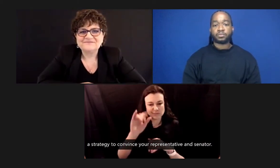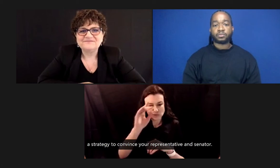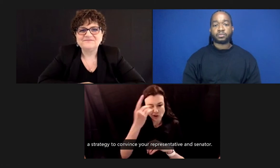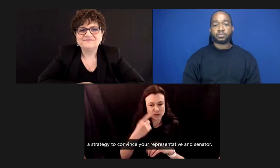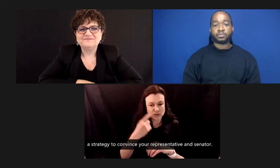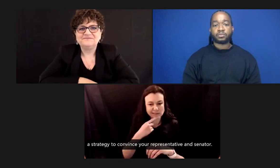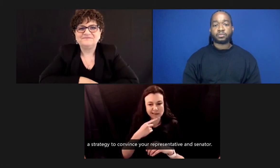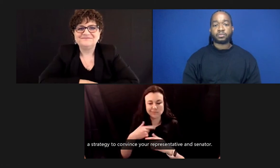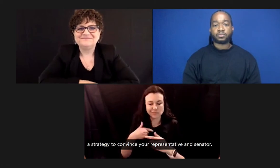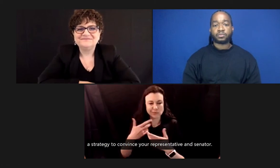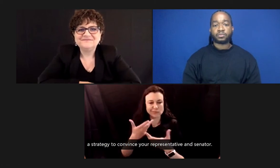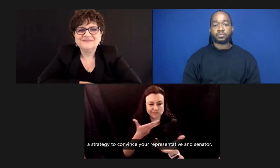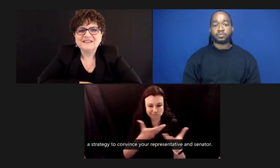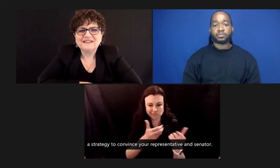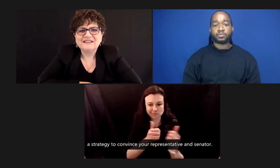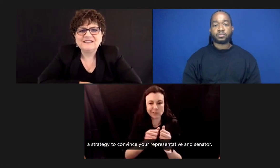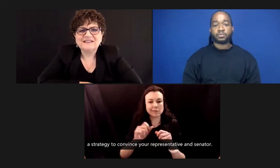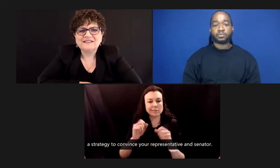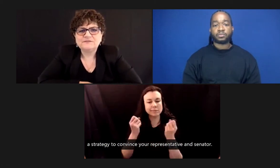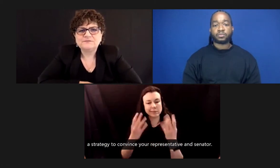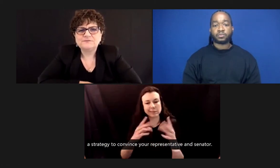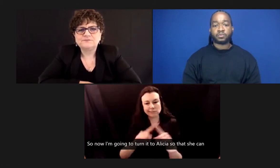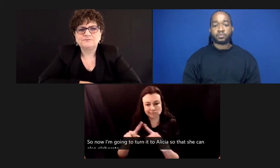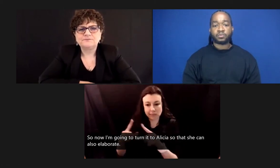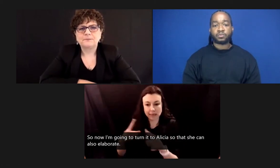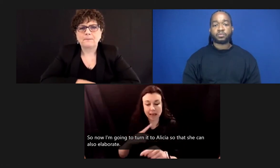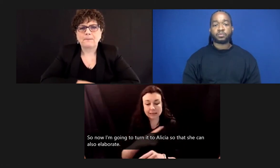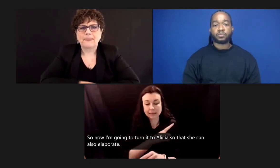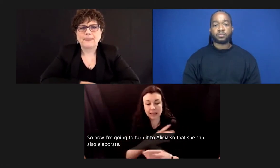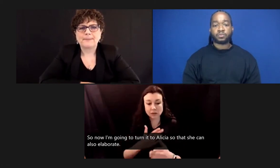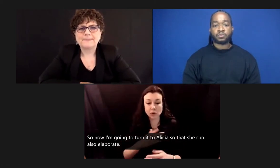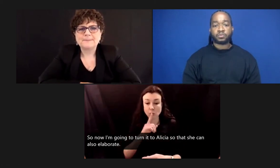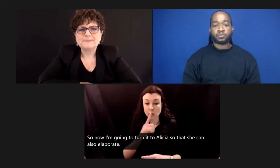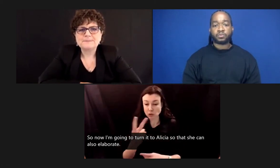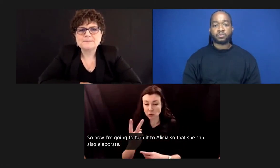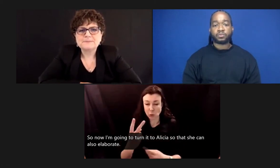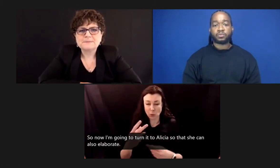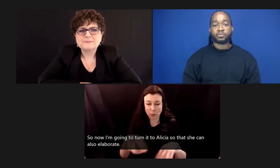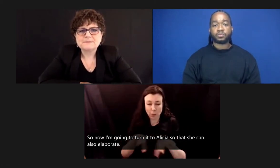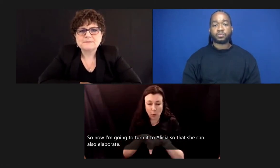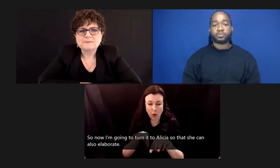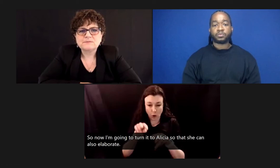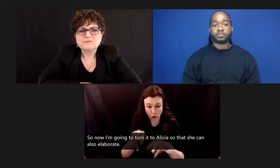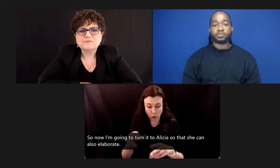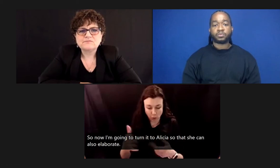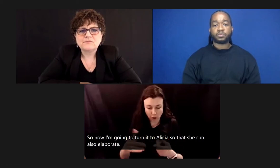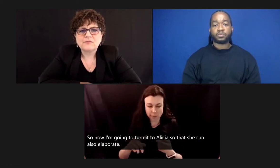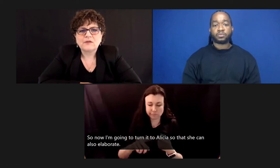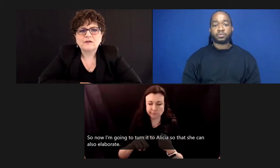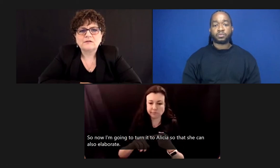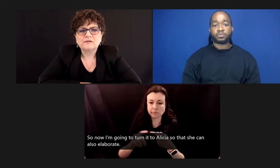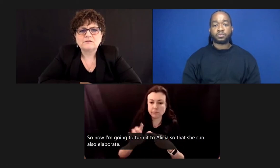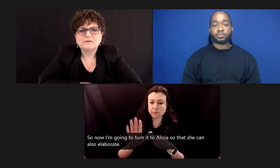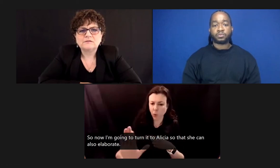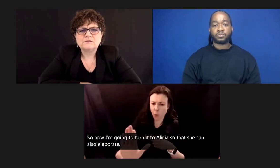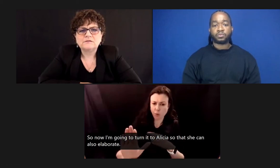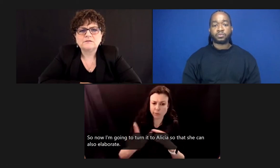elaborate. Thank you. Yes. And as Darlene said, really there are lots of different